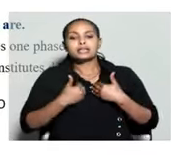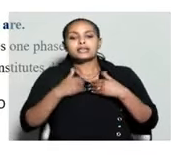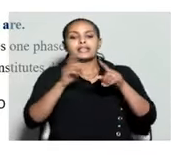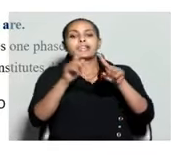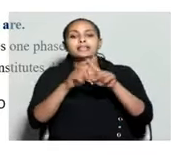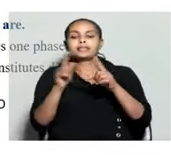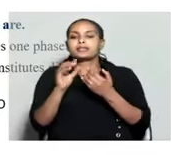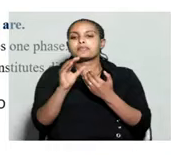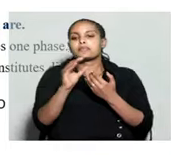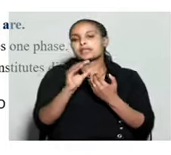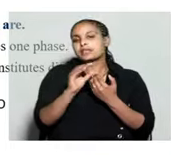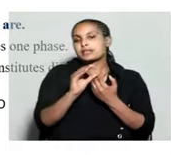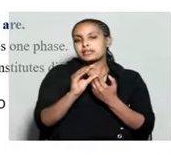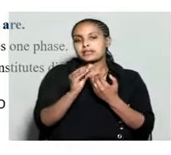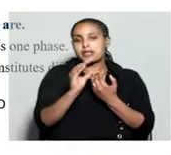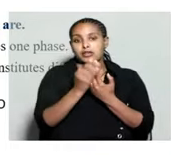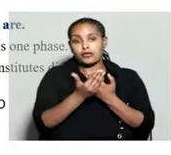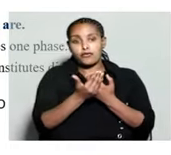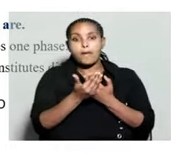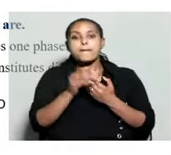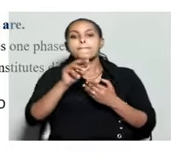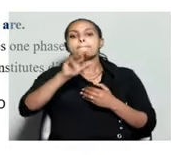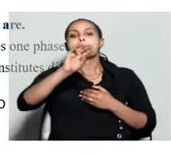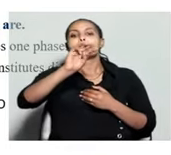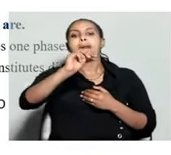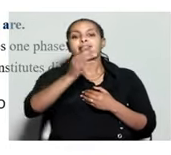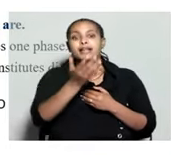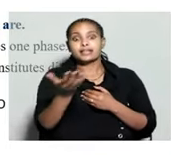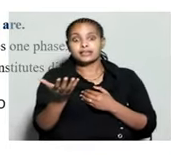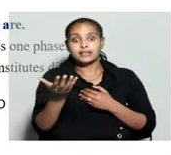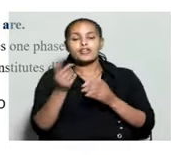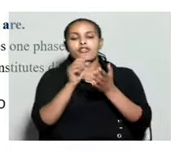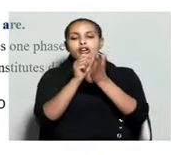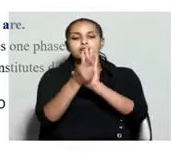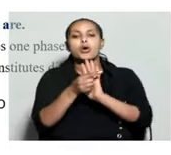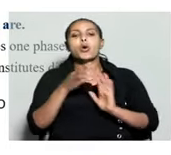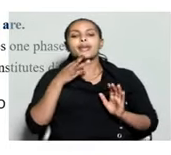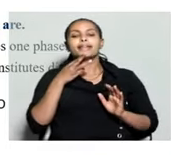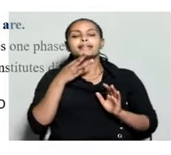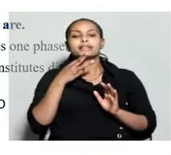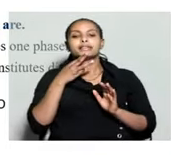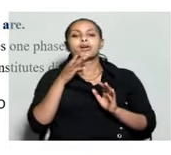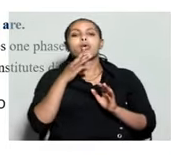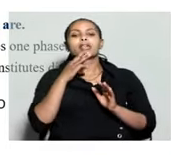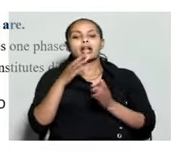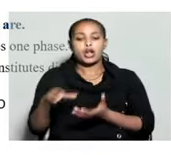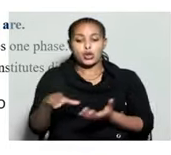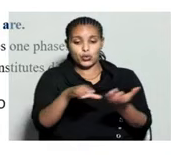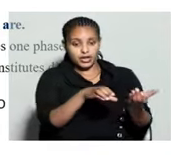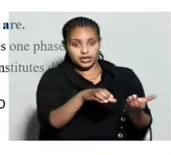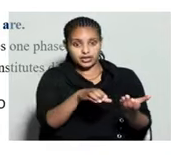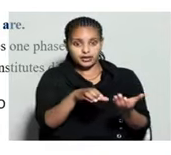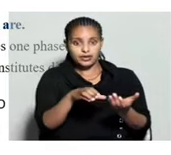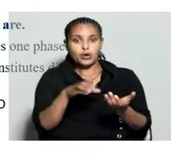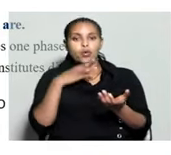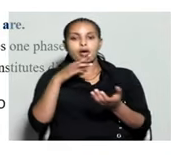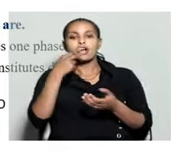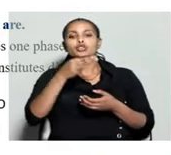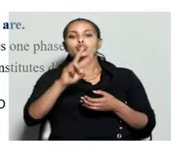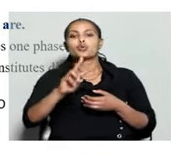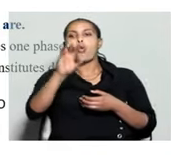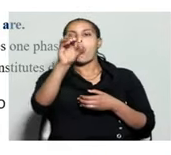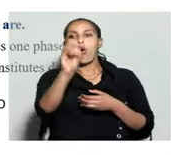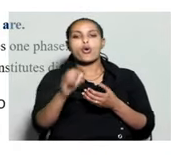states of matter. Present in different states of matter. For example, water liquid, water